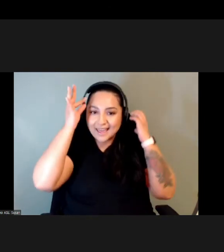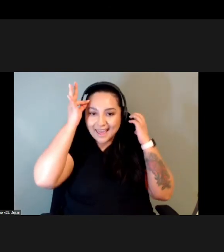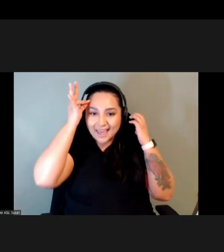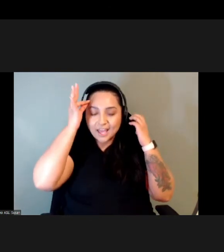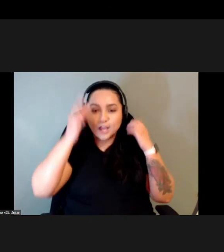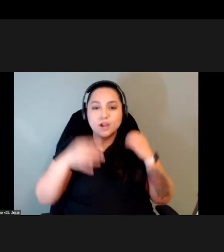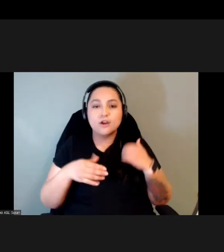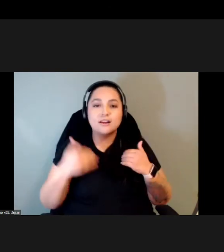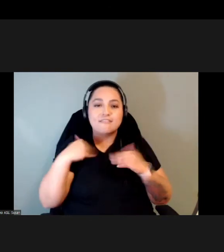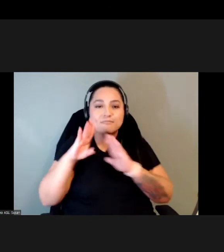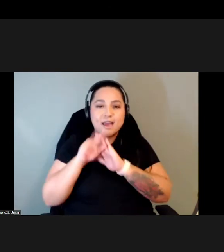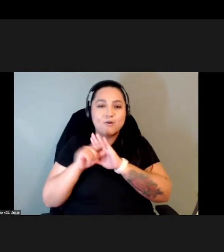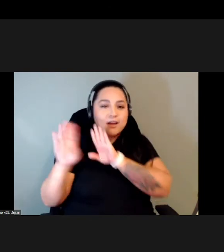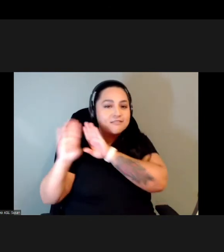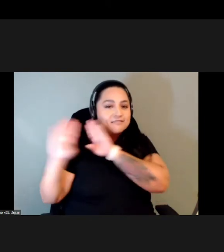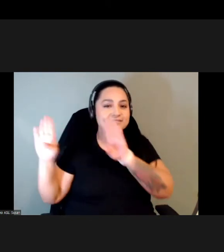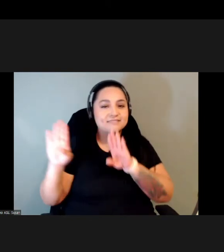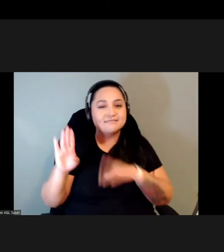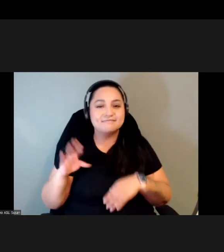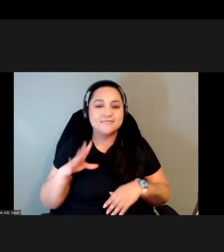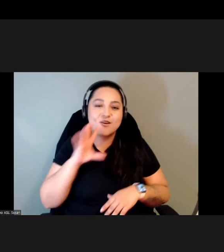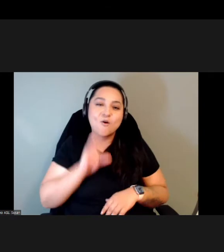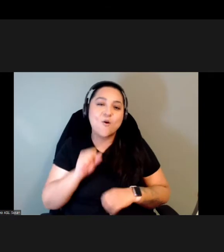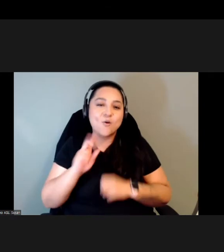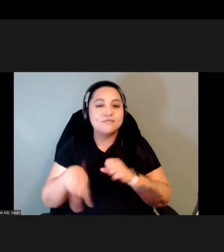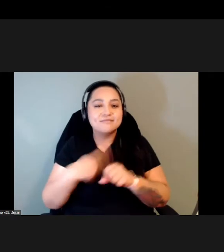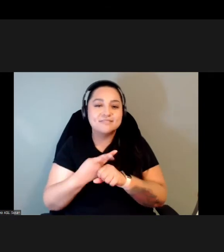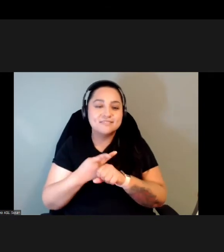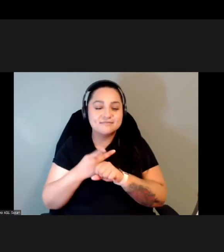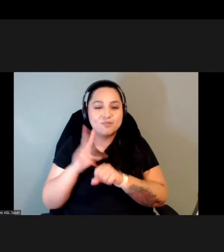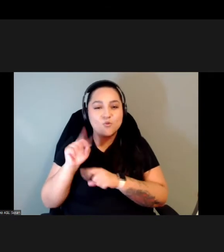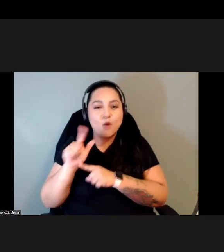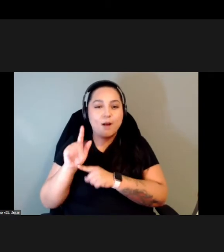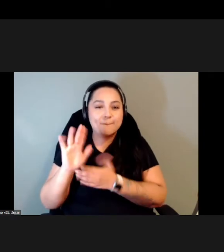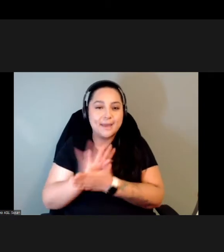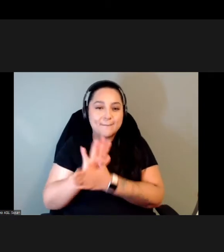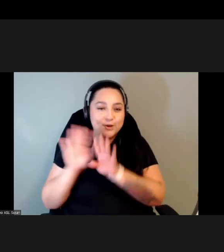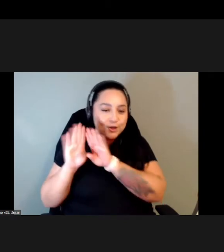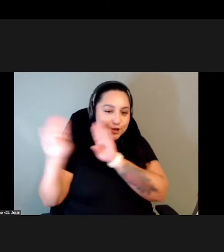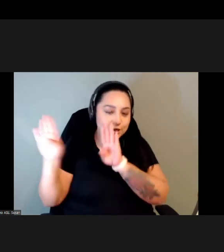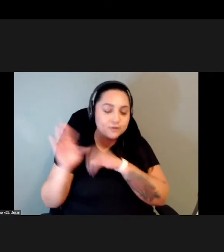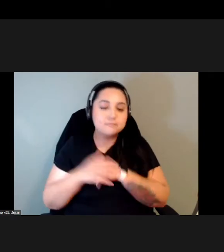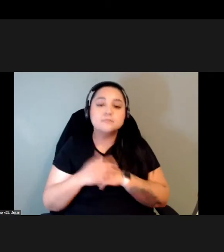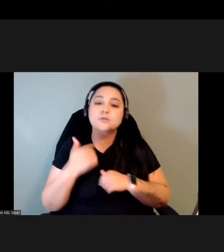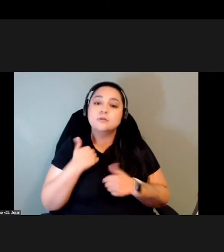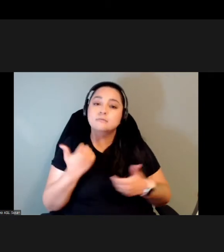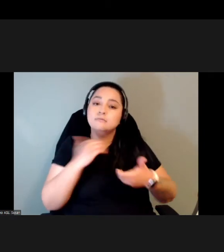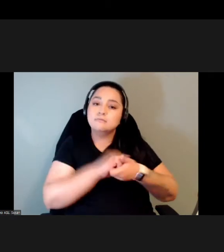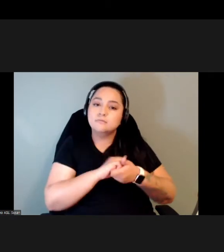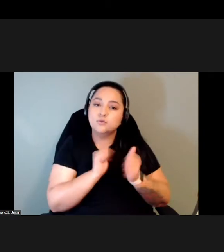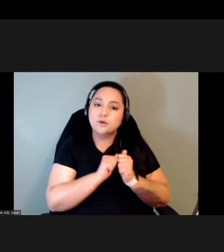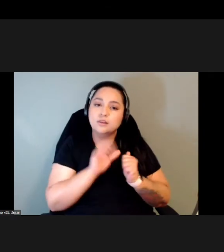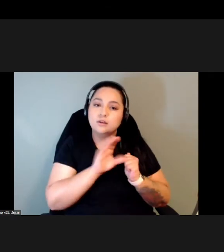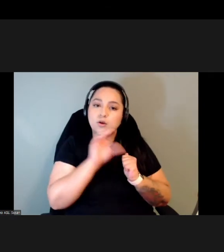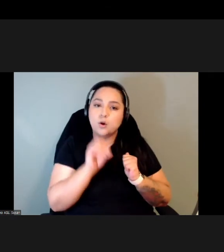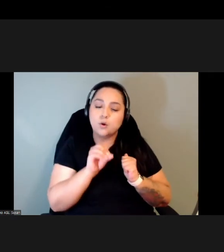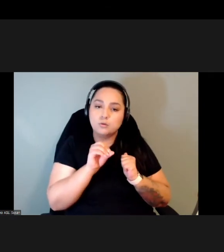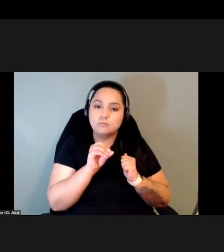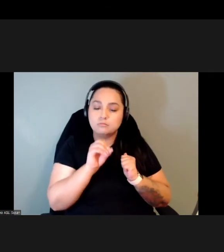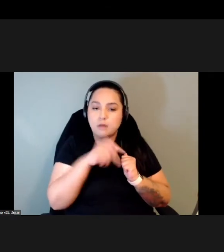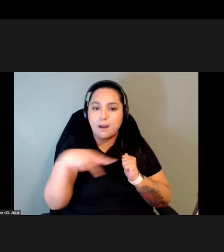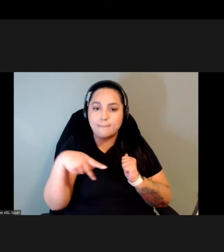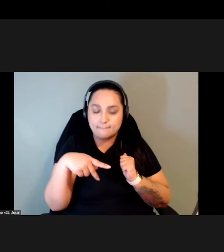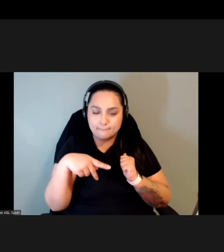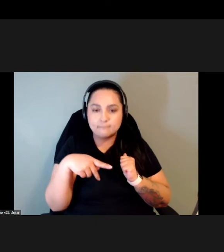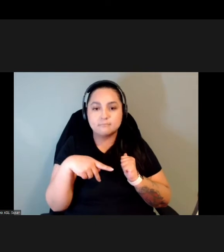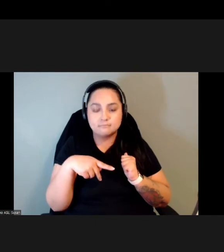wallpaper in my background. I also co-organize with Art.Coop. And we are so grateful for the work